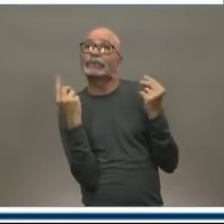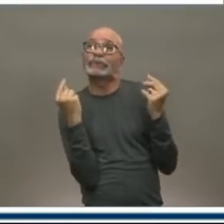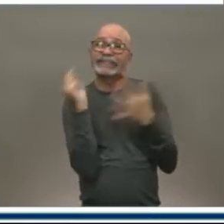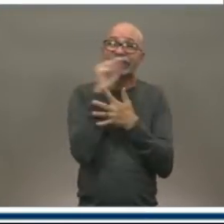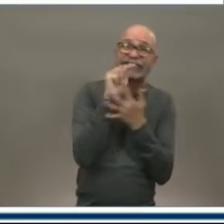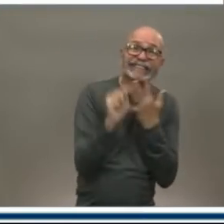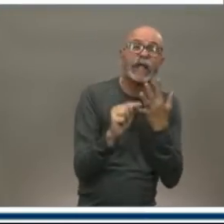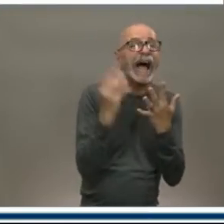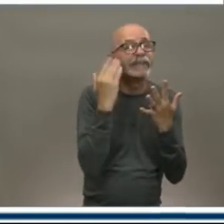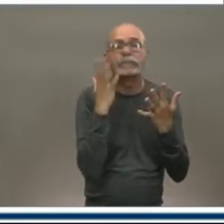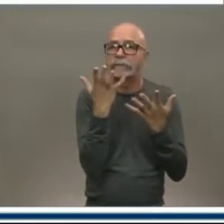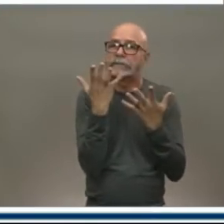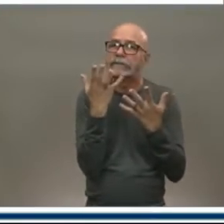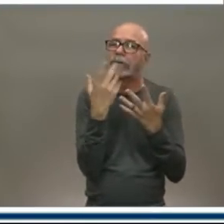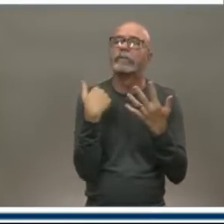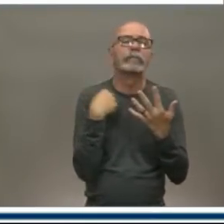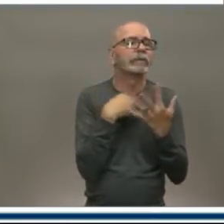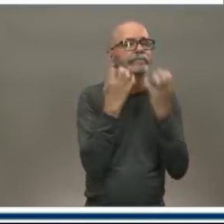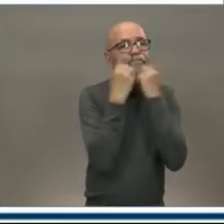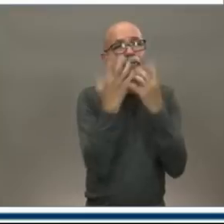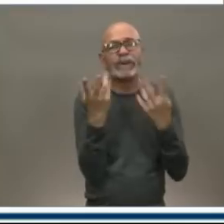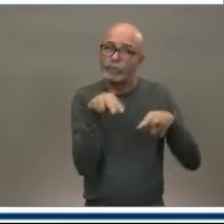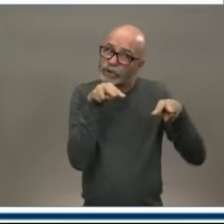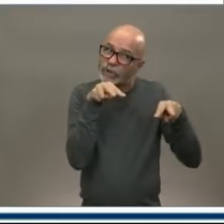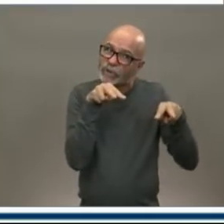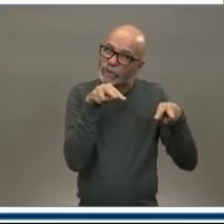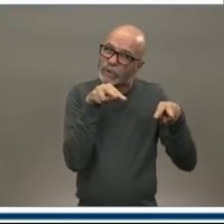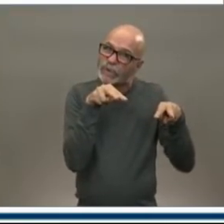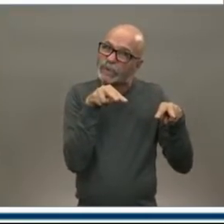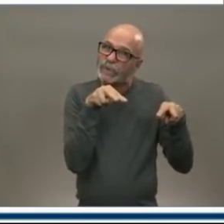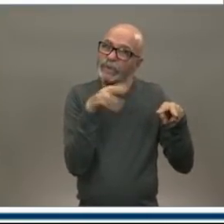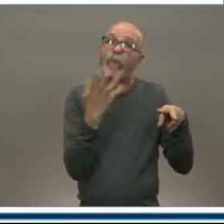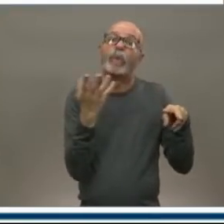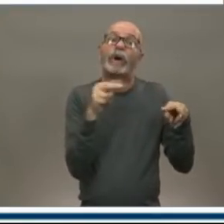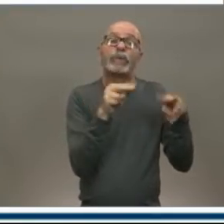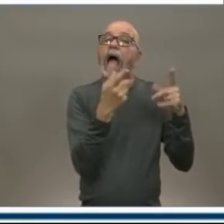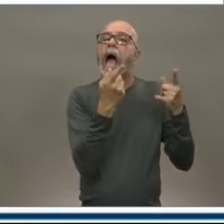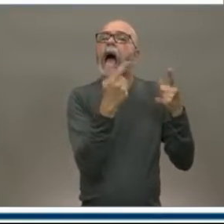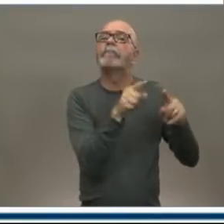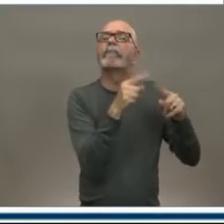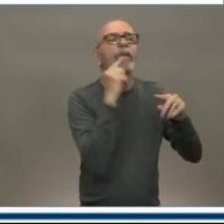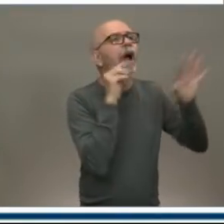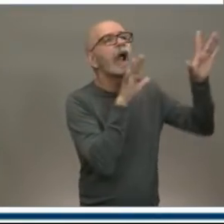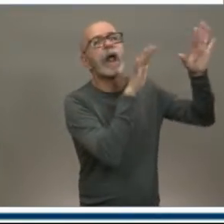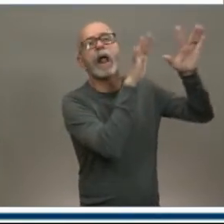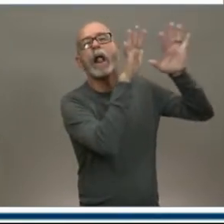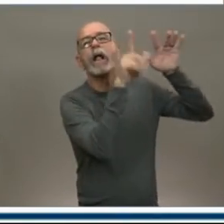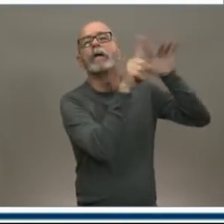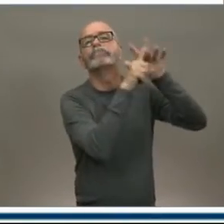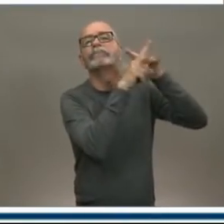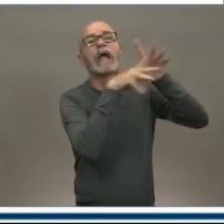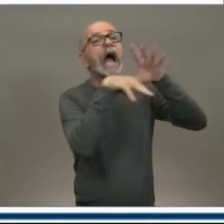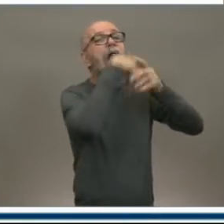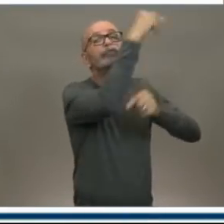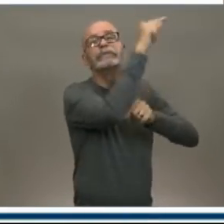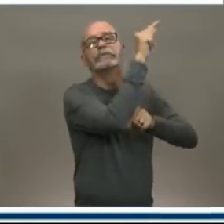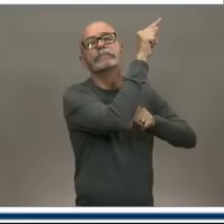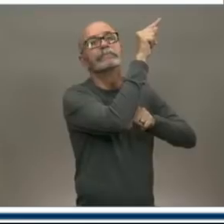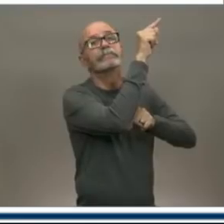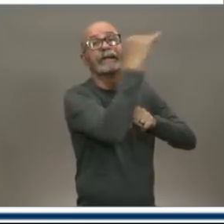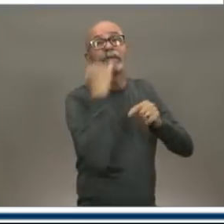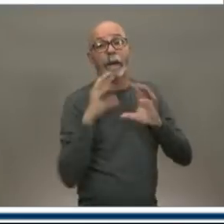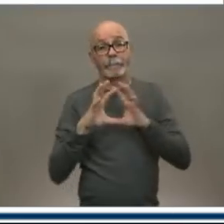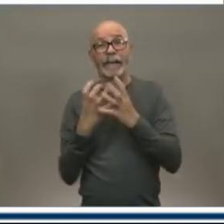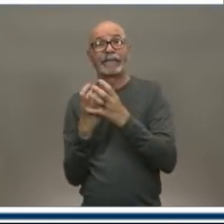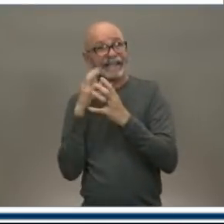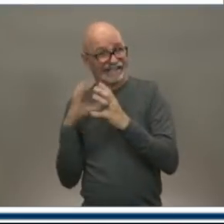watch it all has to start with the basis of watching the epidemiology and what happens outside of of our province